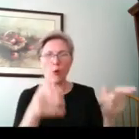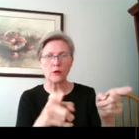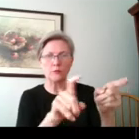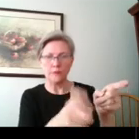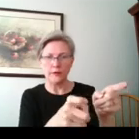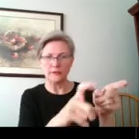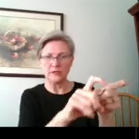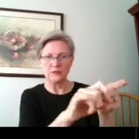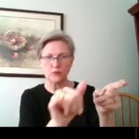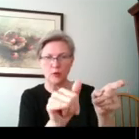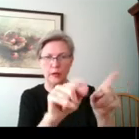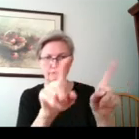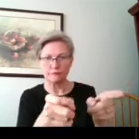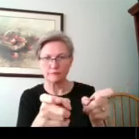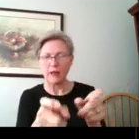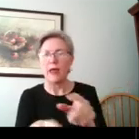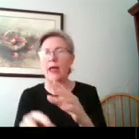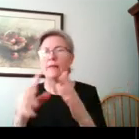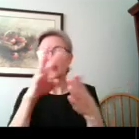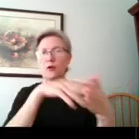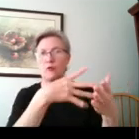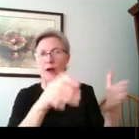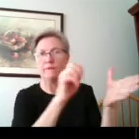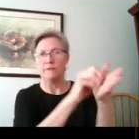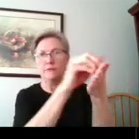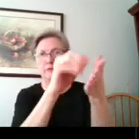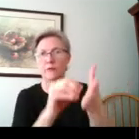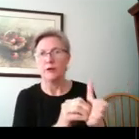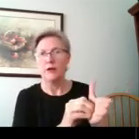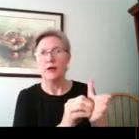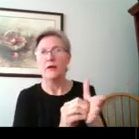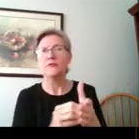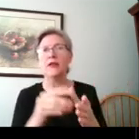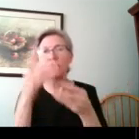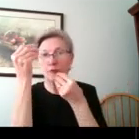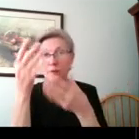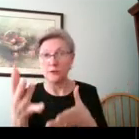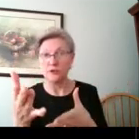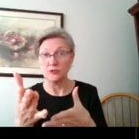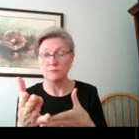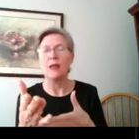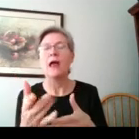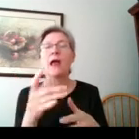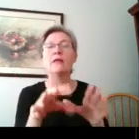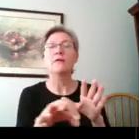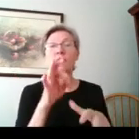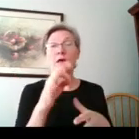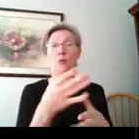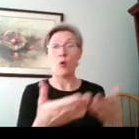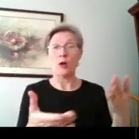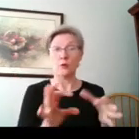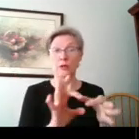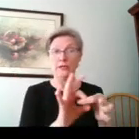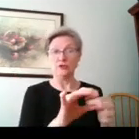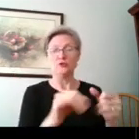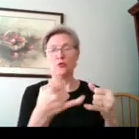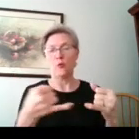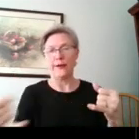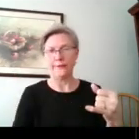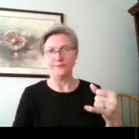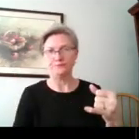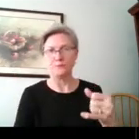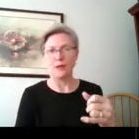relates price to the meters of wire, all right? So let's start by thinking through the information that we've got so